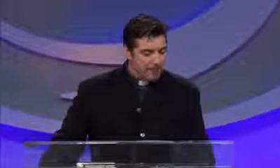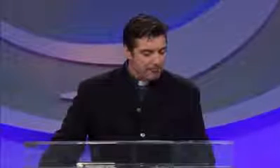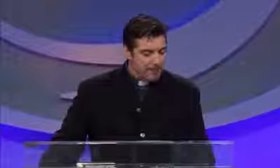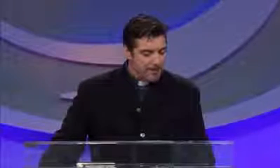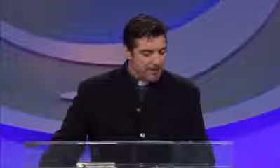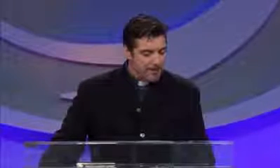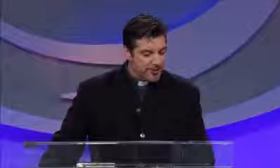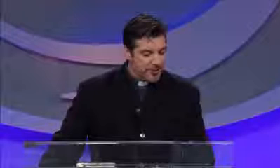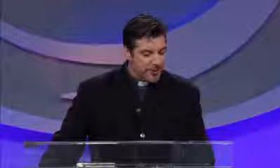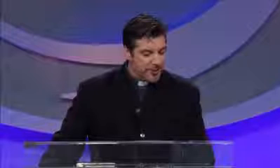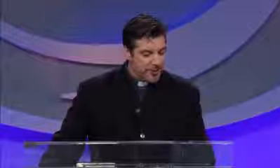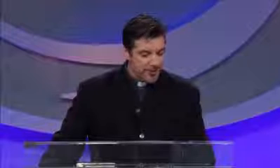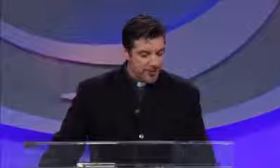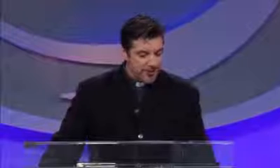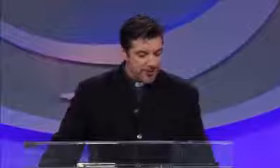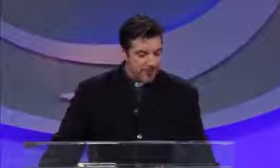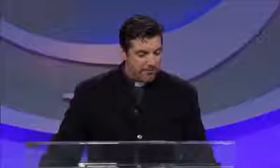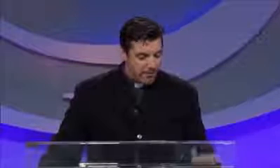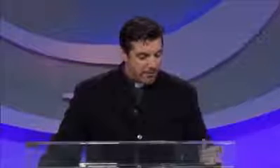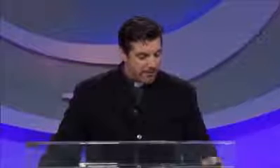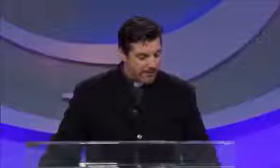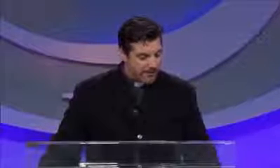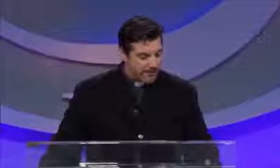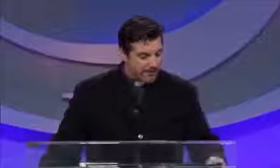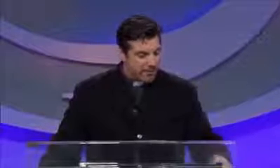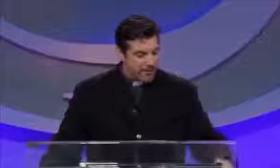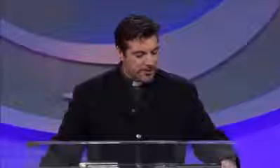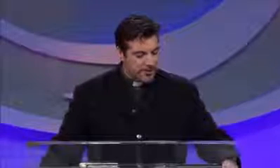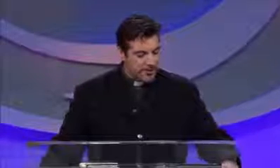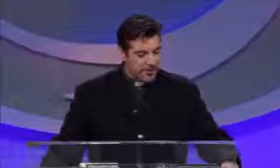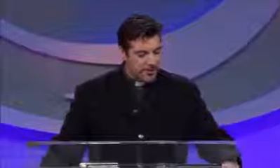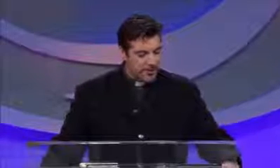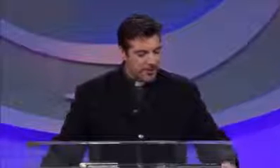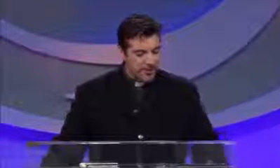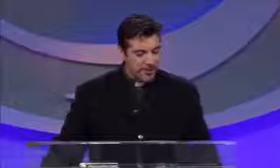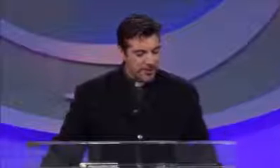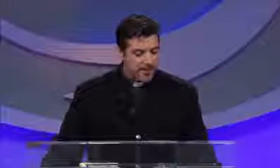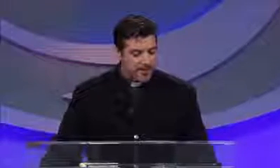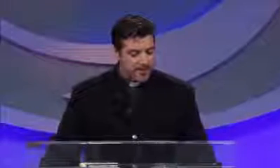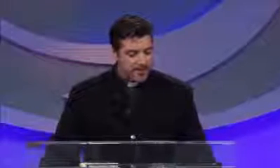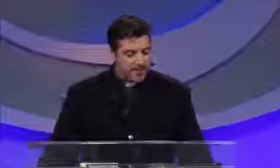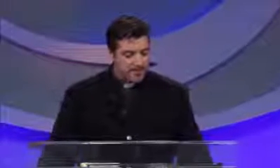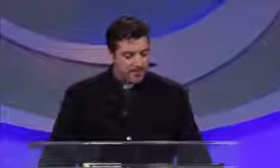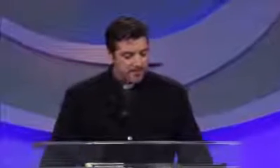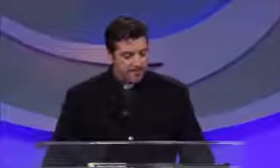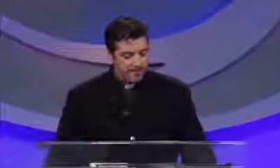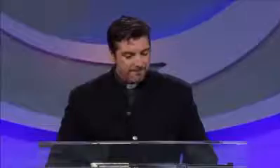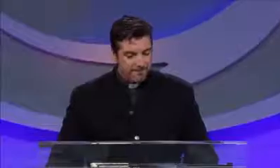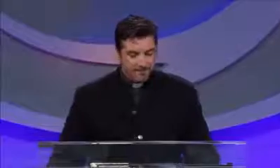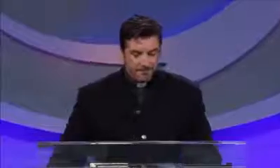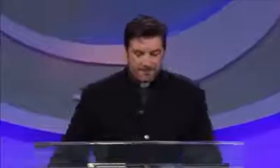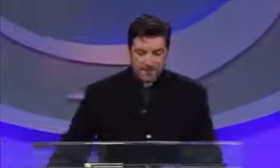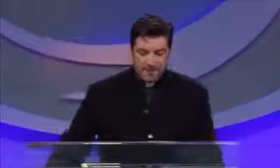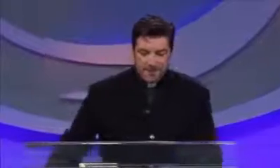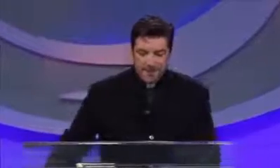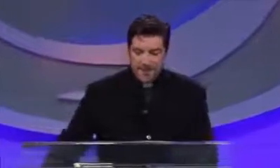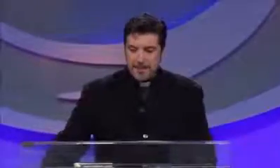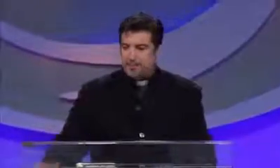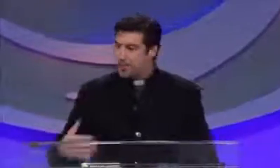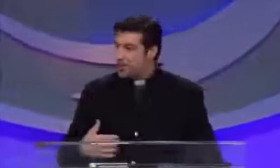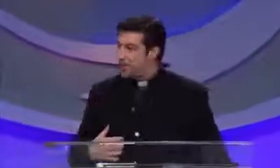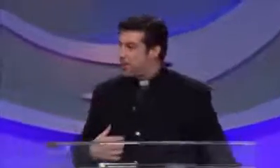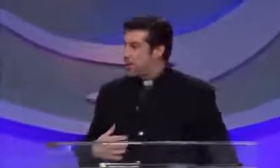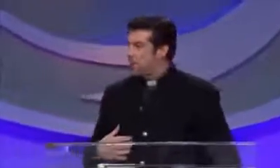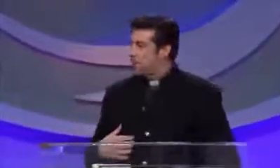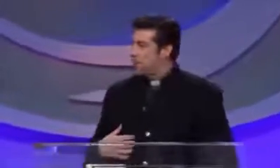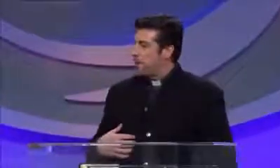About 8 years ago, I was working for the Catholic Church in South America, in Argentina. And